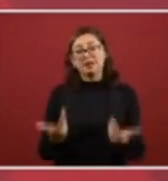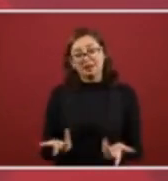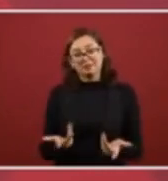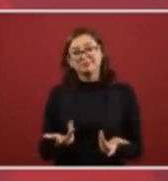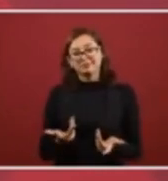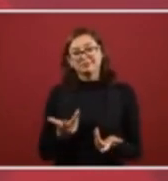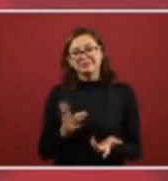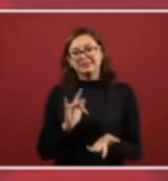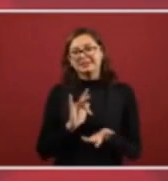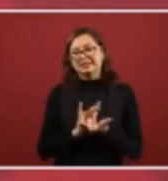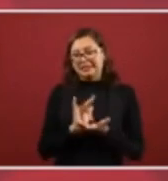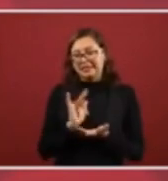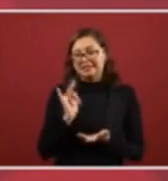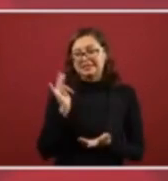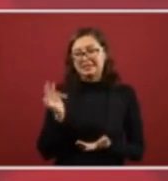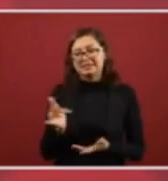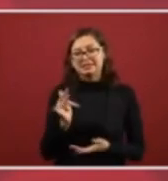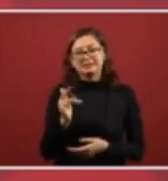Thanks to this,